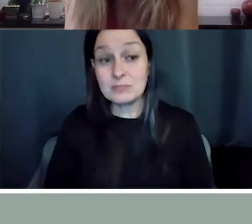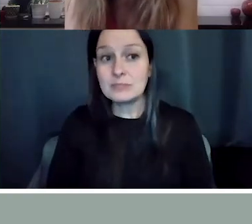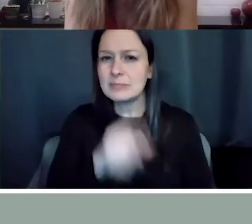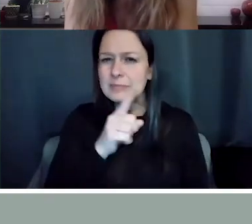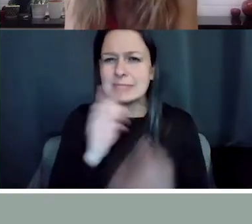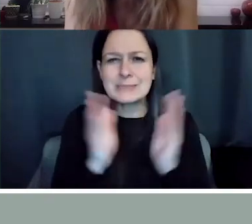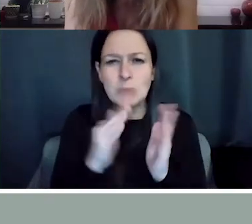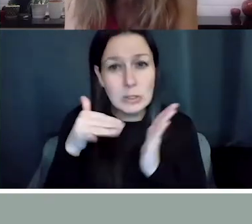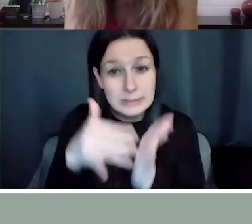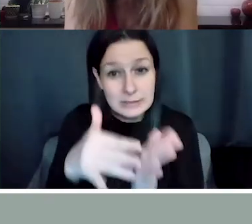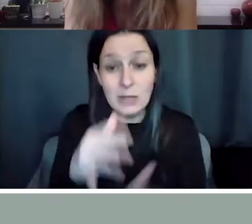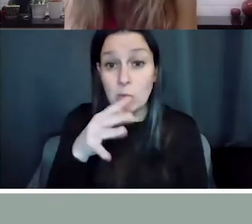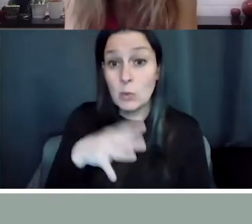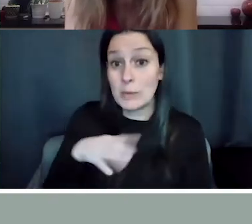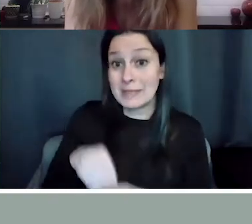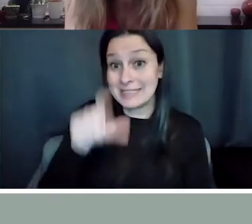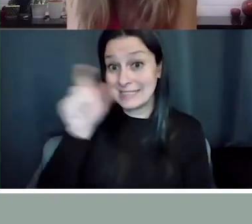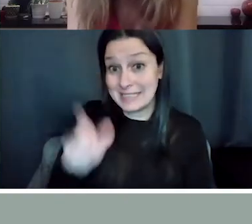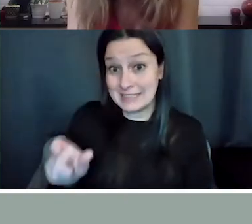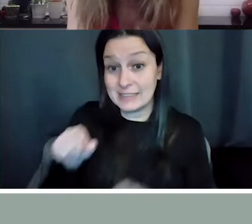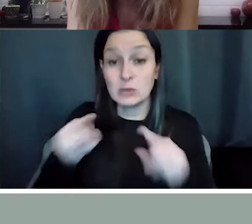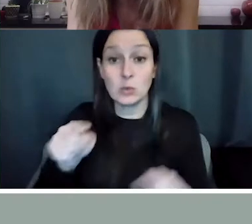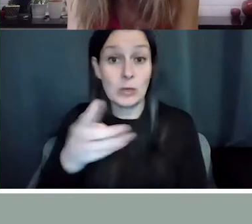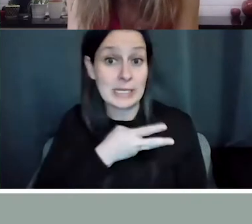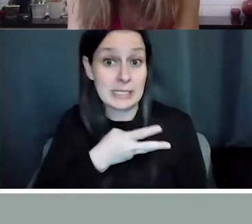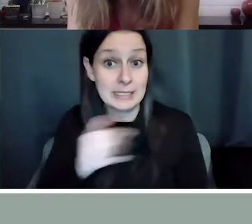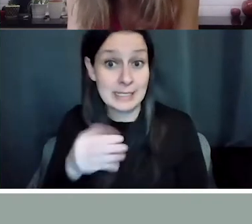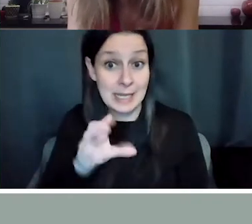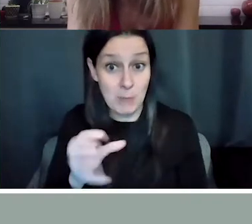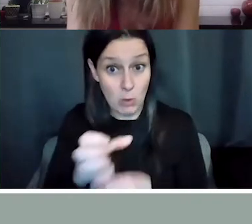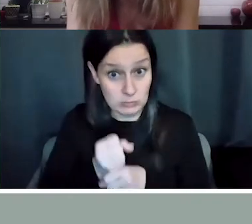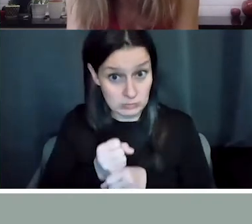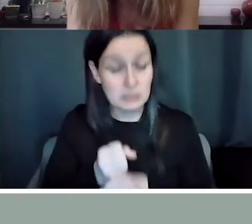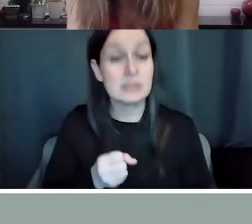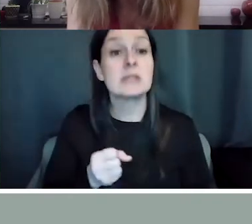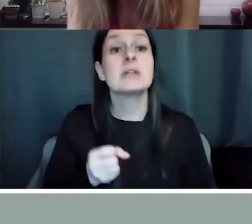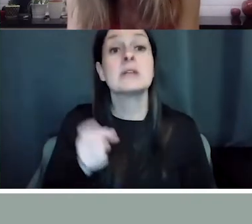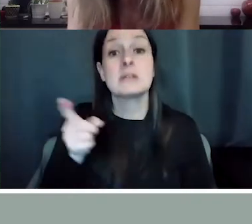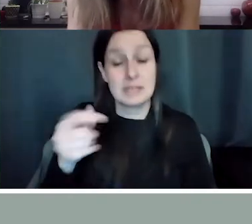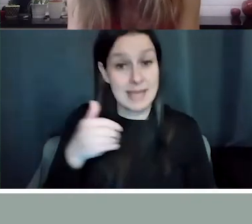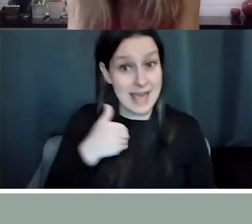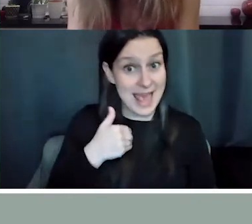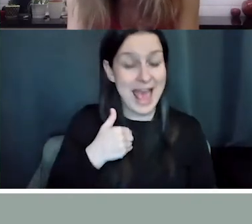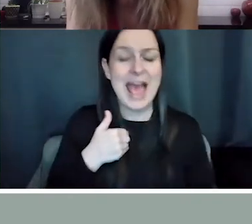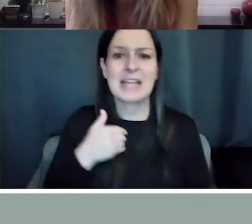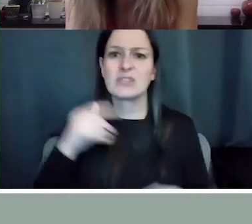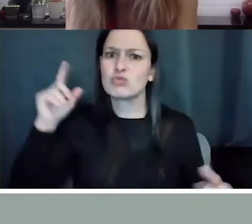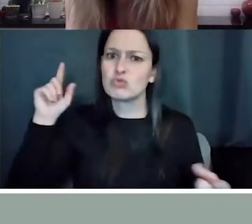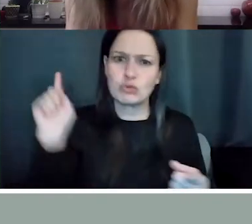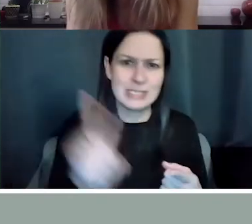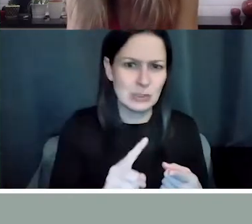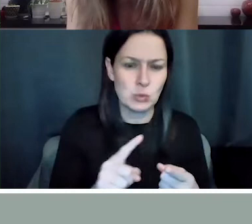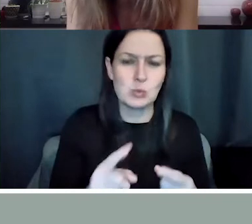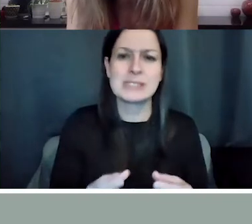study, the women in Italy during chemo, they had a drastically reduced intake